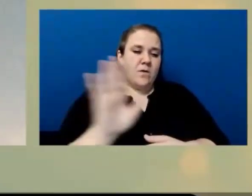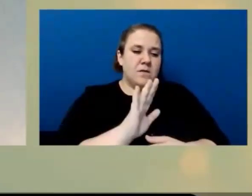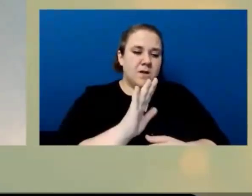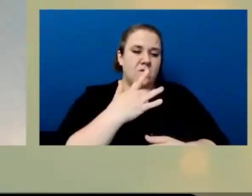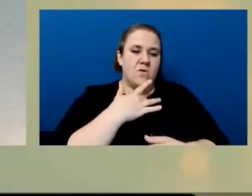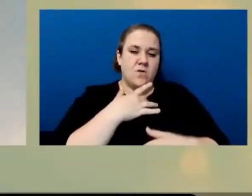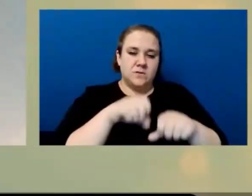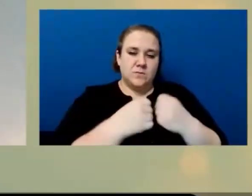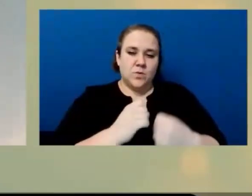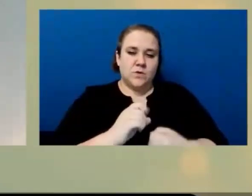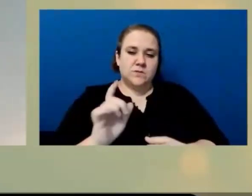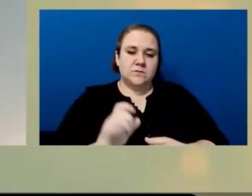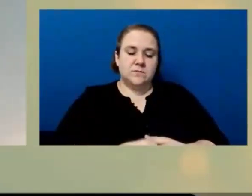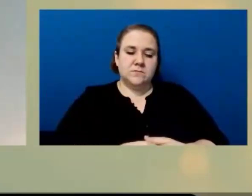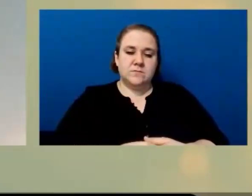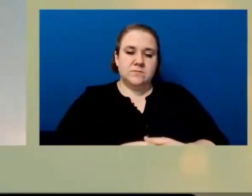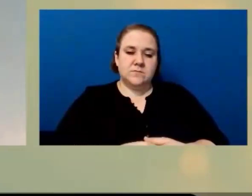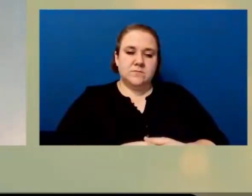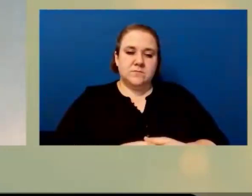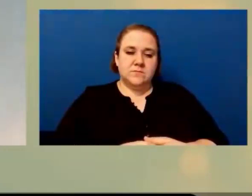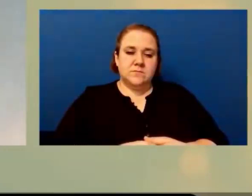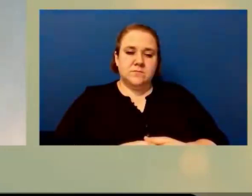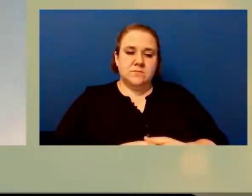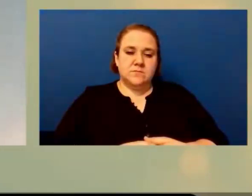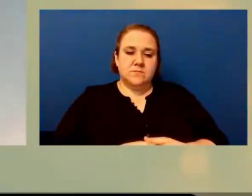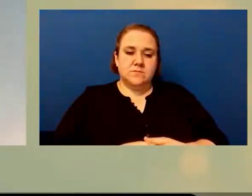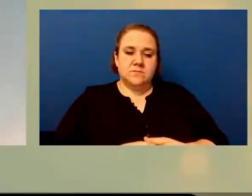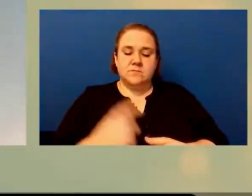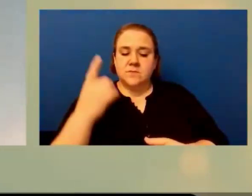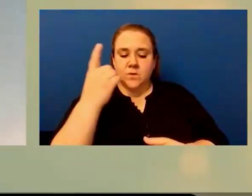back in, because we can all turn back to each other again.